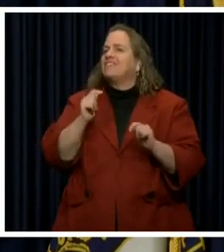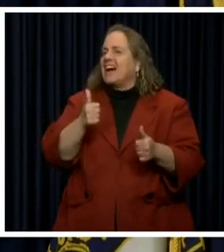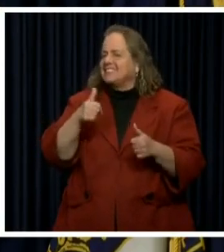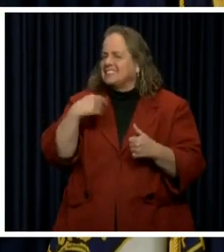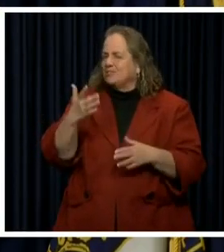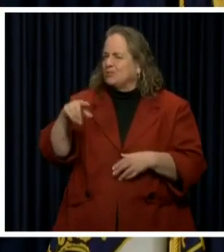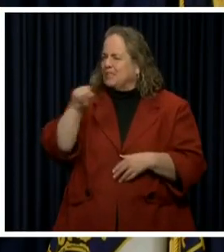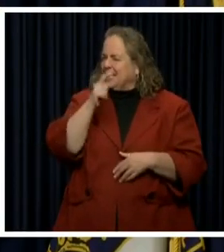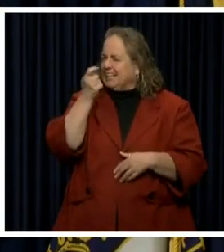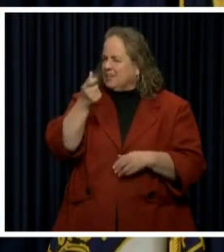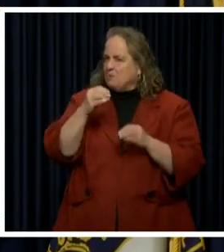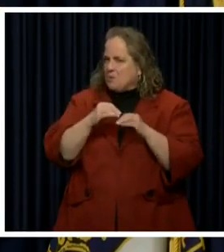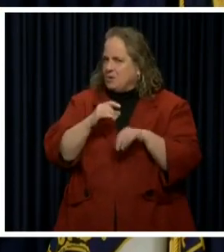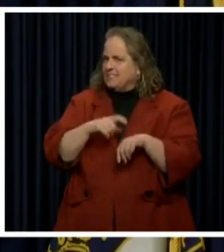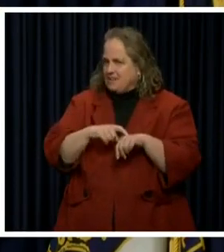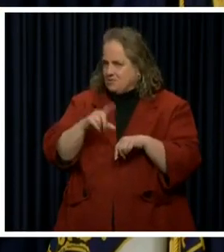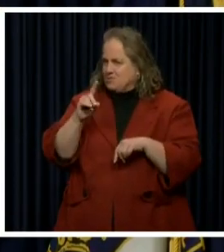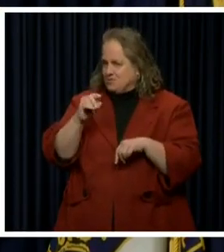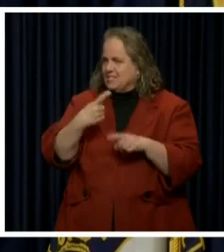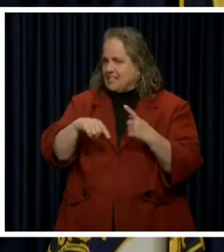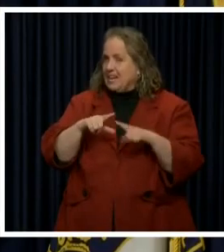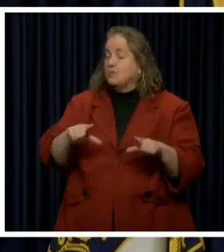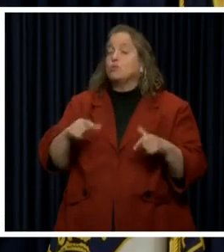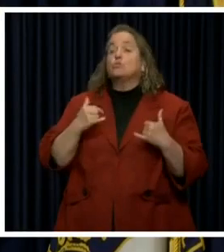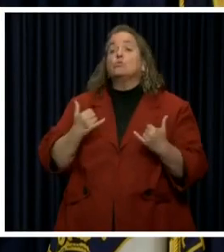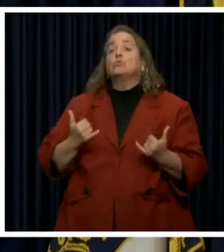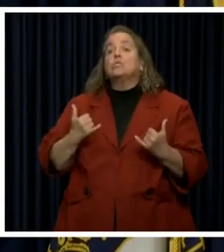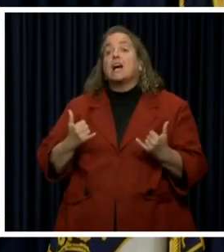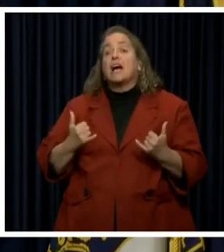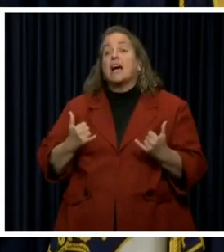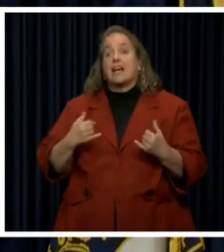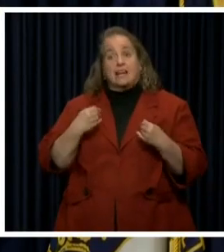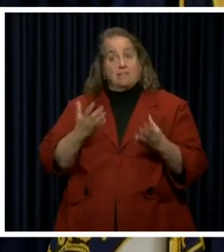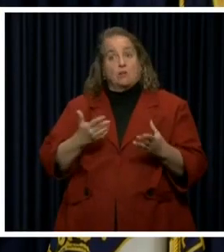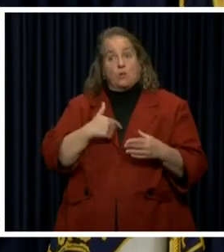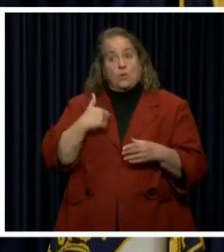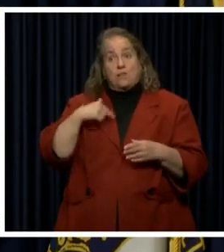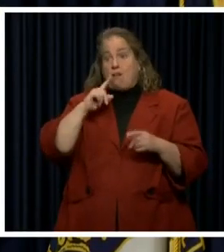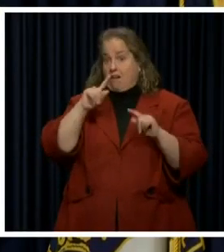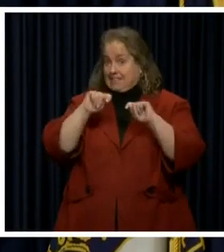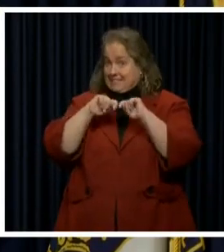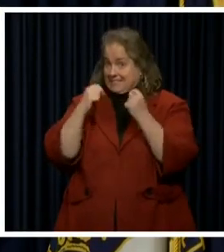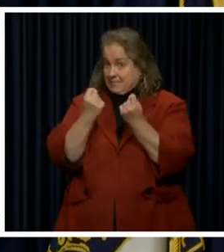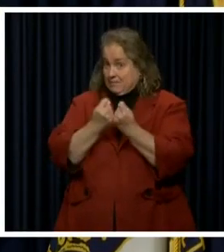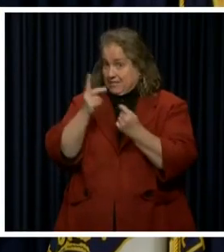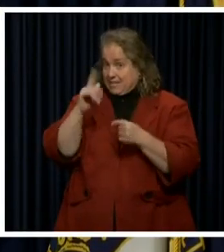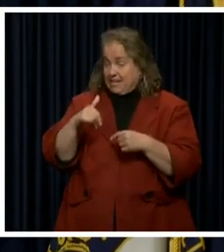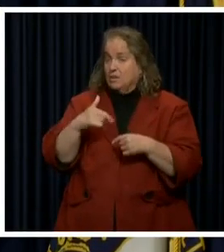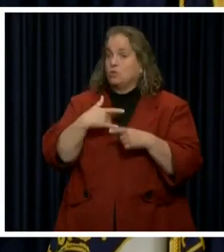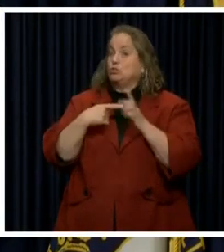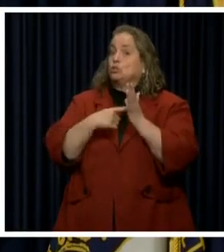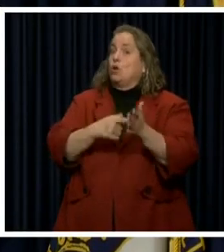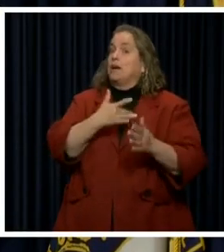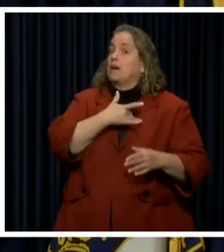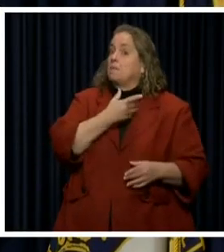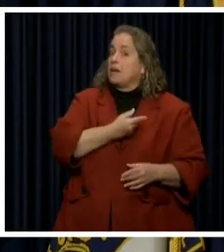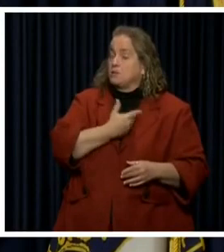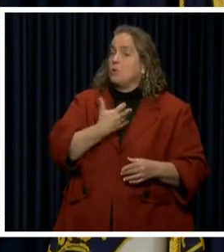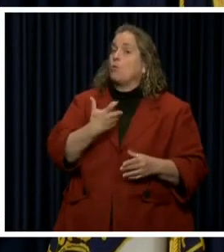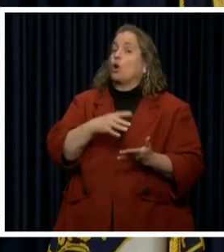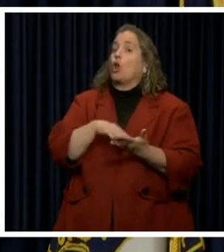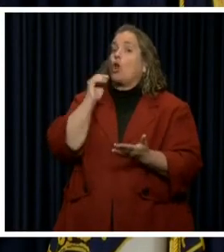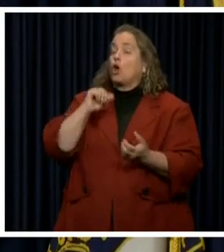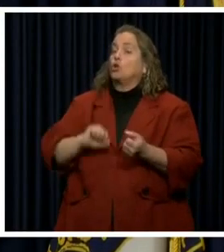just a little bit more time. Today, given that we are Team Kentucky, we're showing compassion. We want to